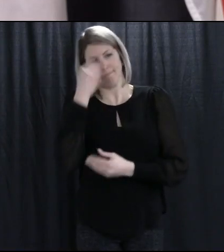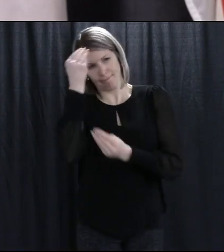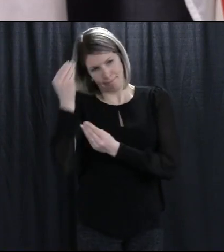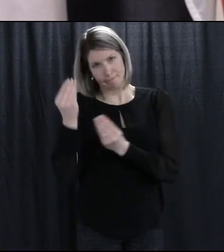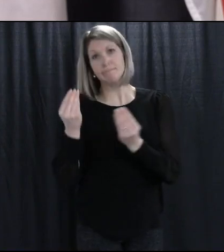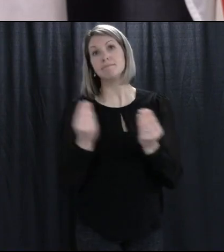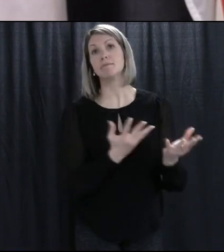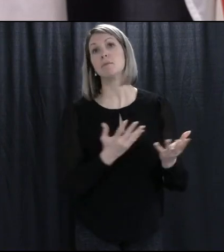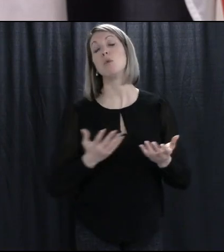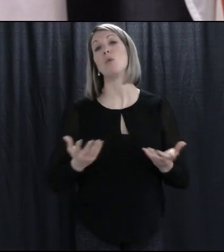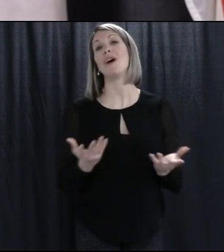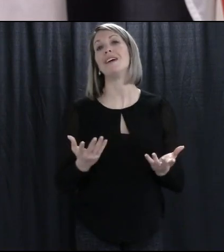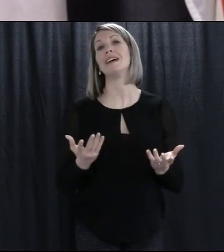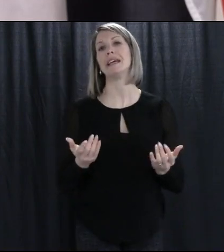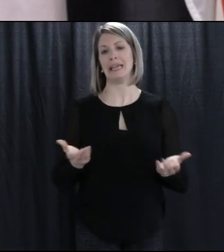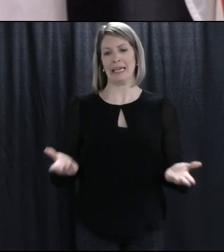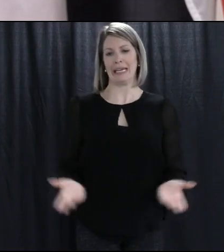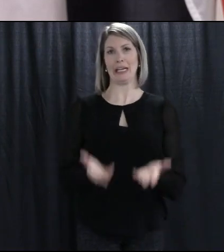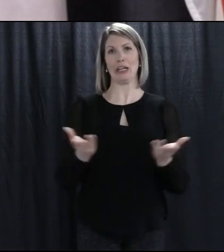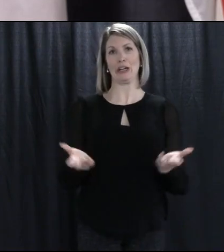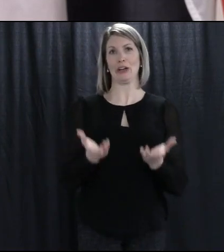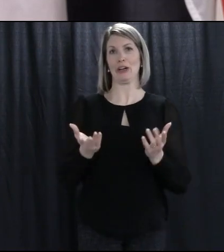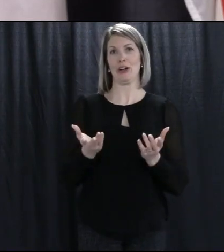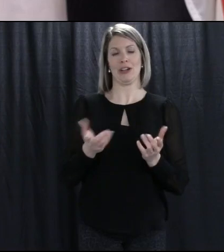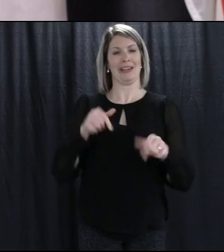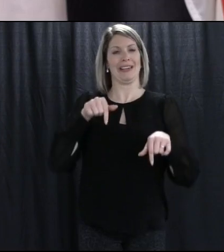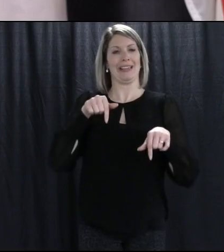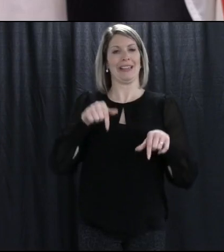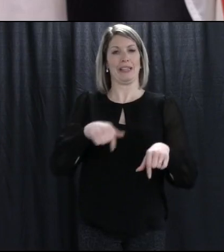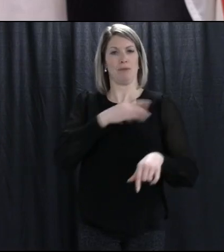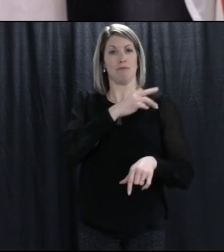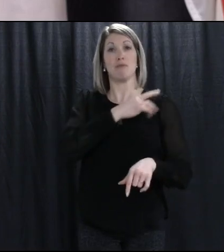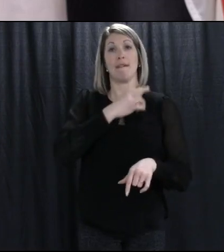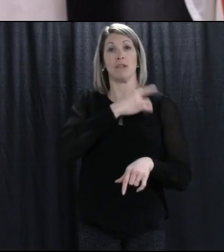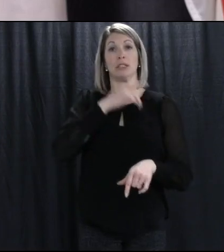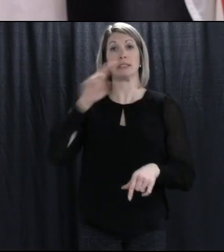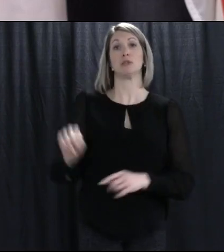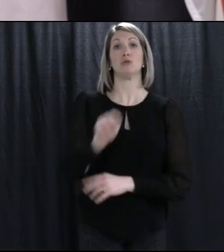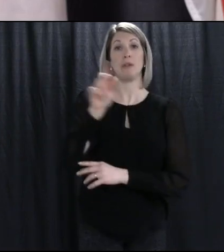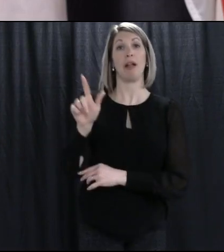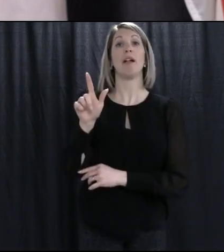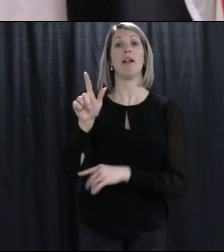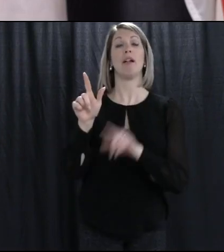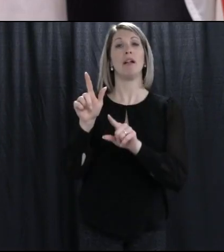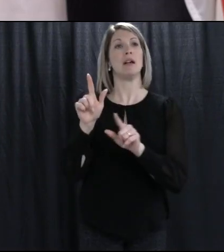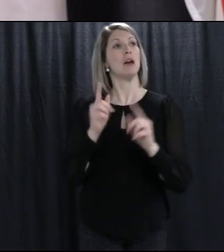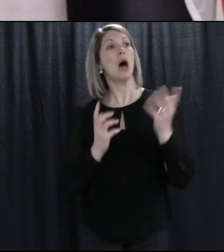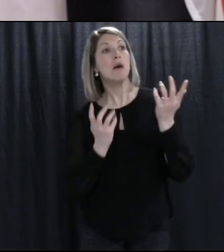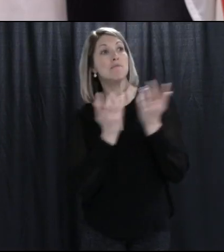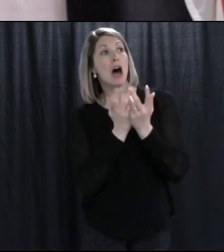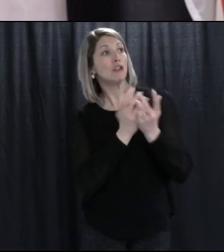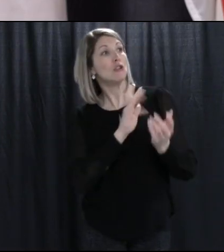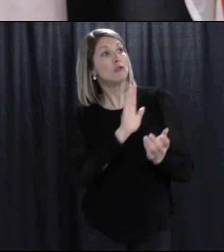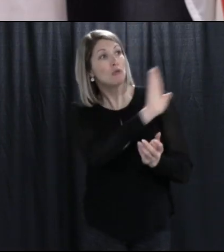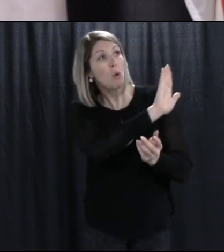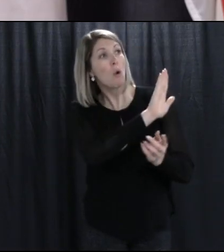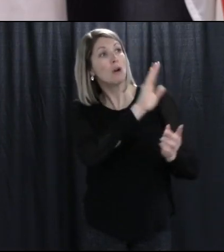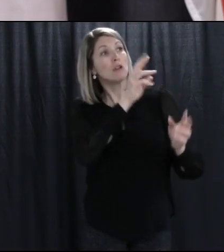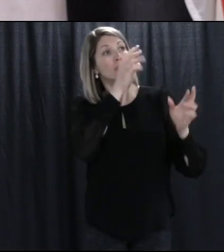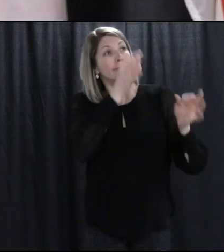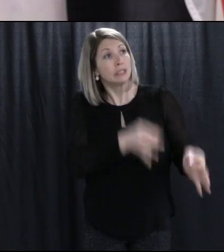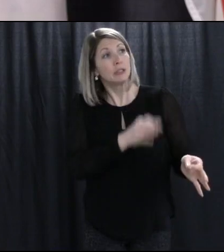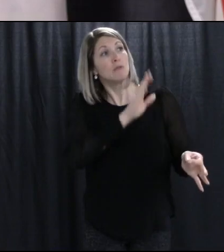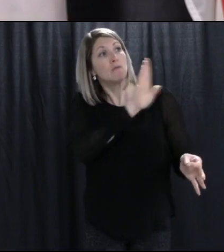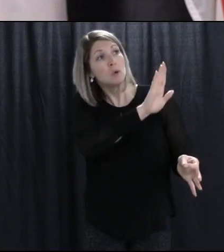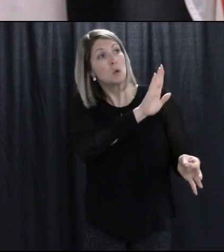that this is not a one-size-fits-all. Meaning what works in one province or